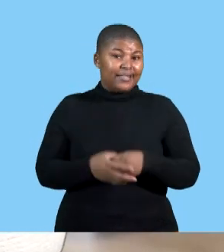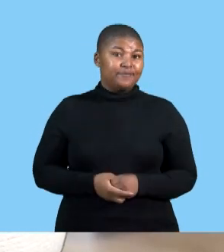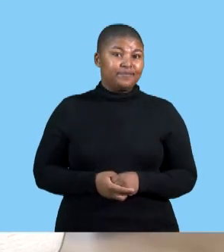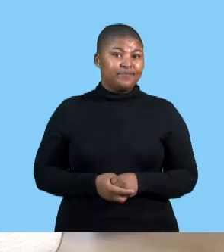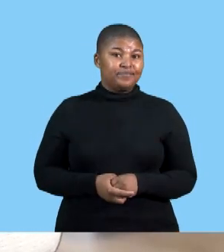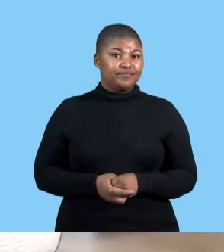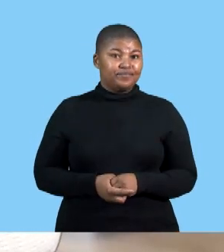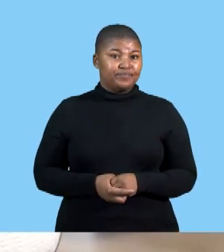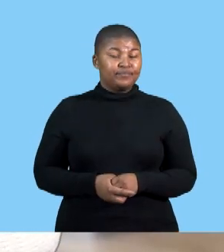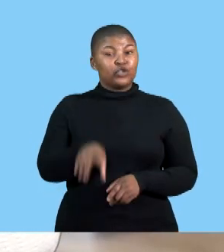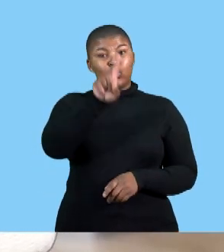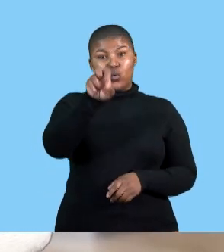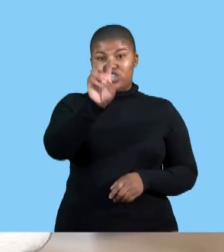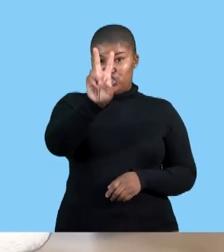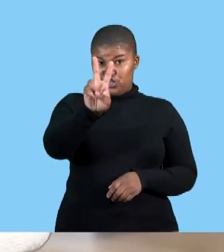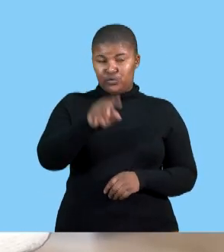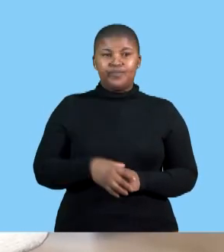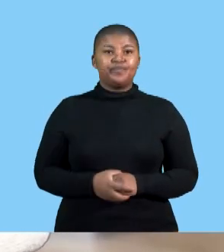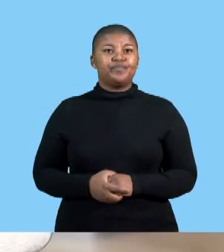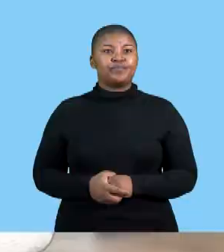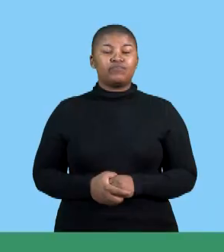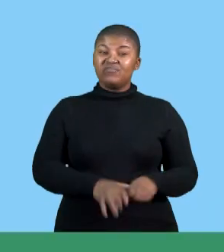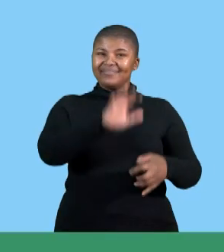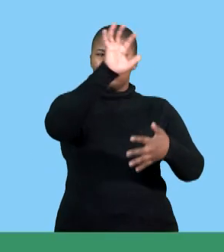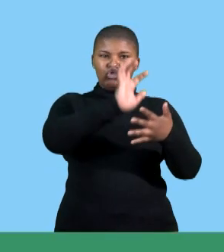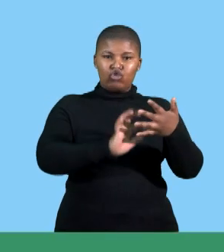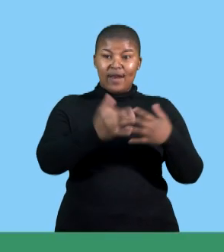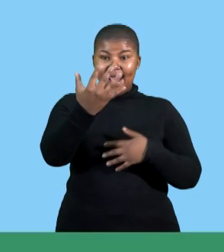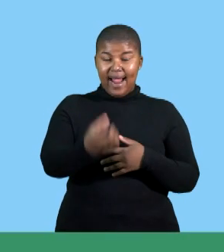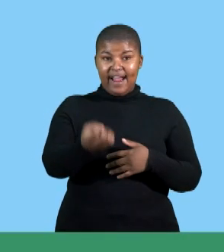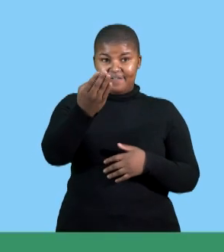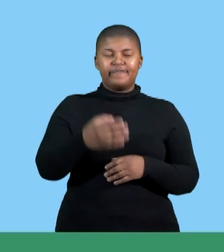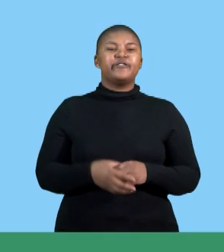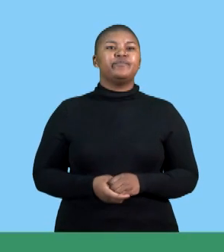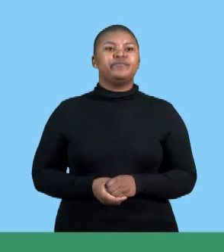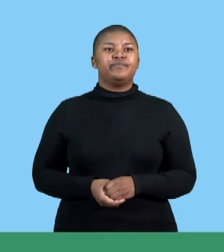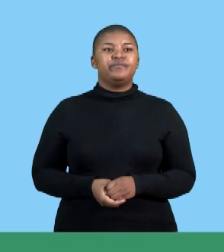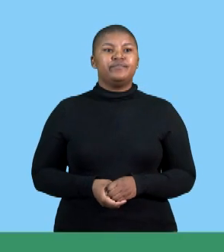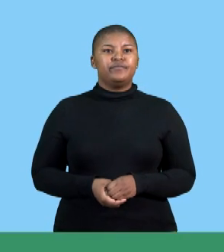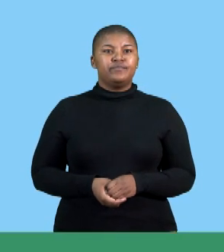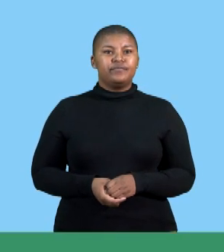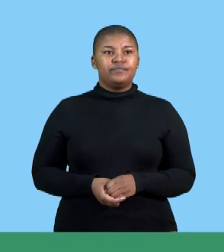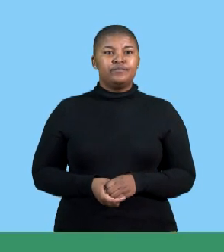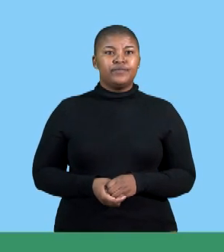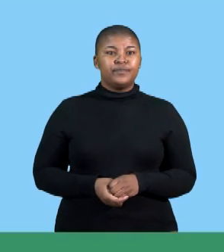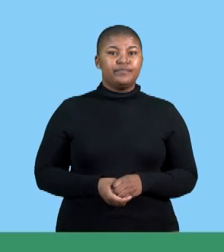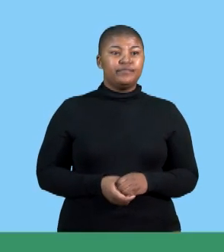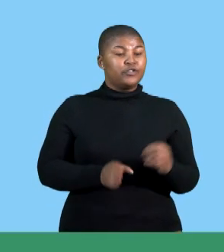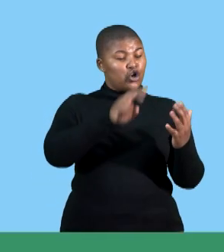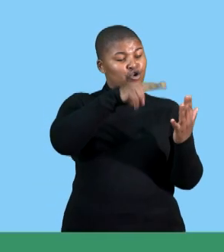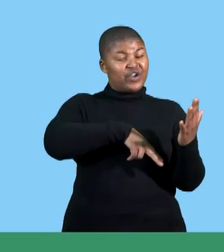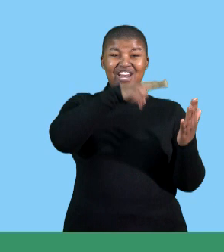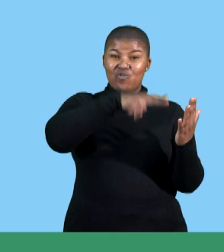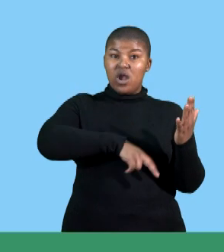thinking. Then we're moving on to question number 2, scenario-based question. It says here, read